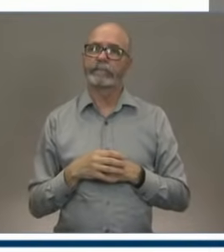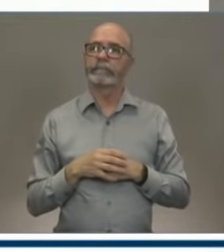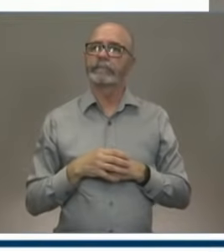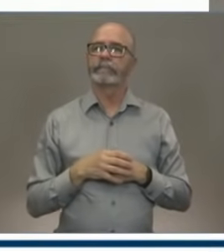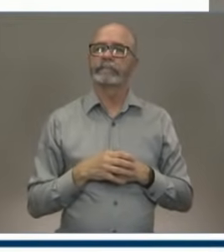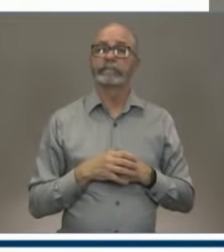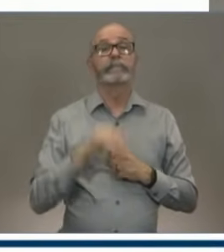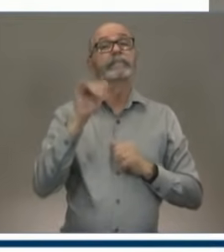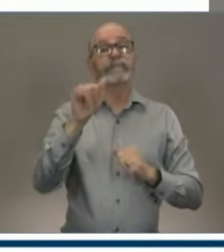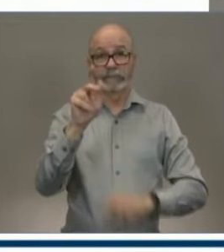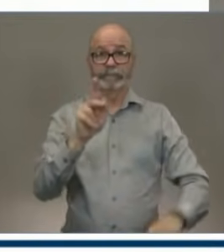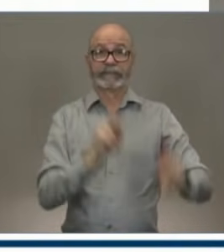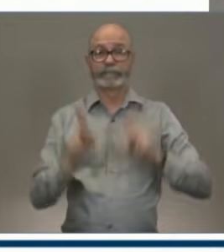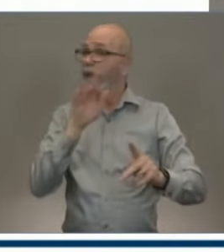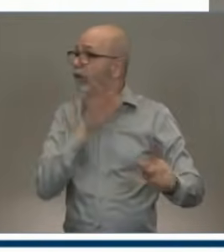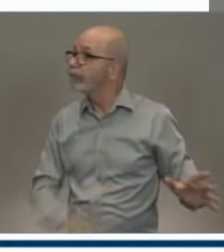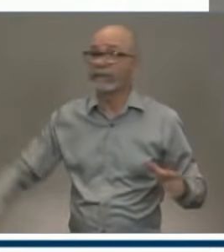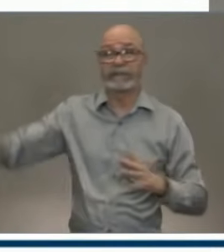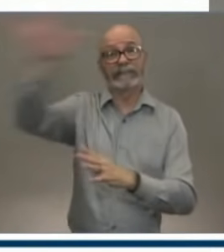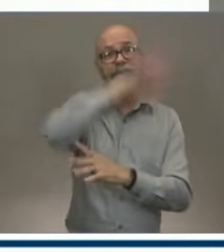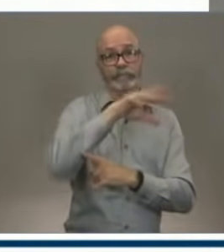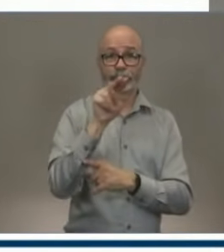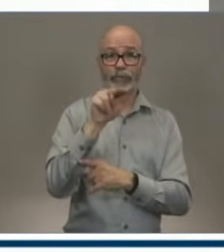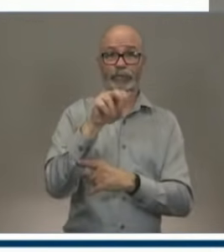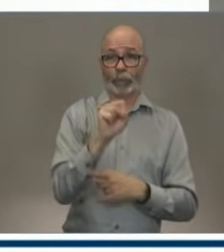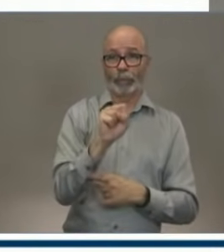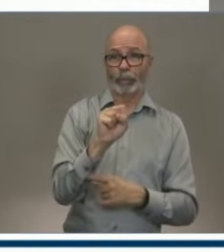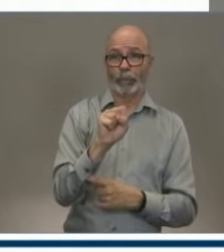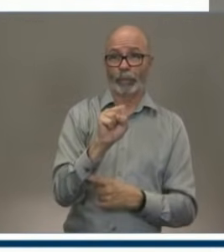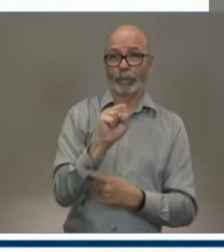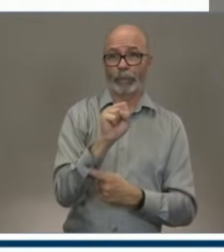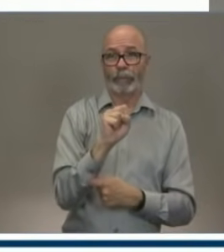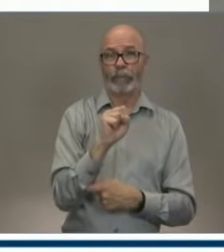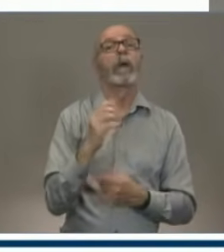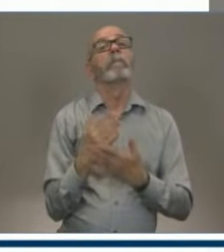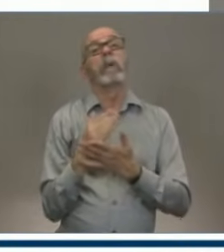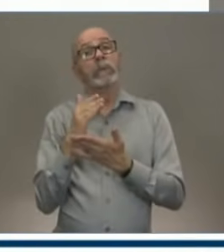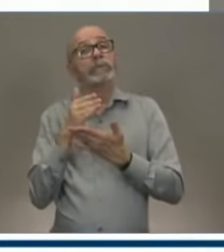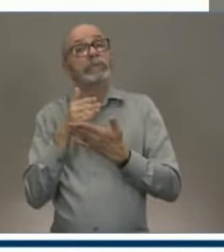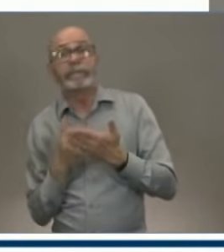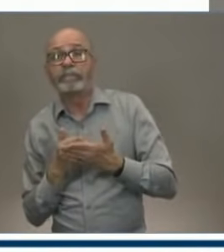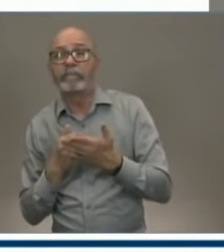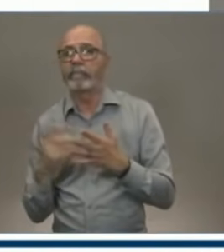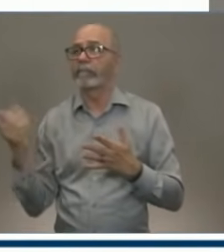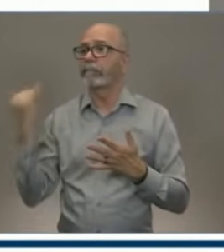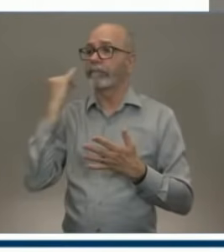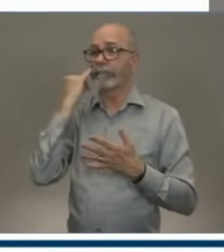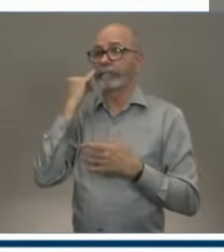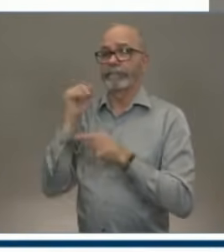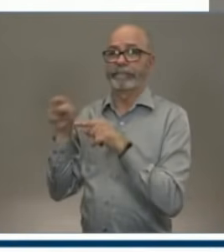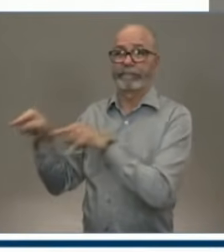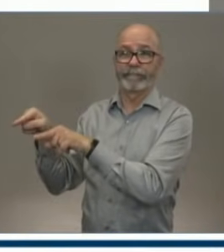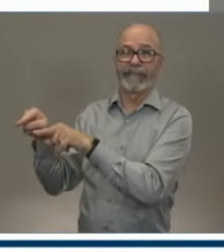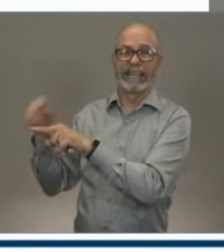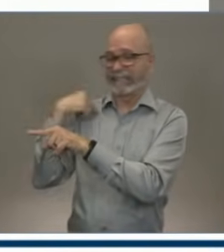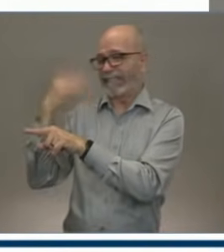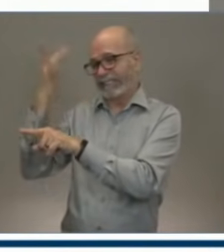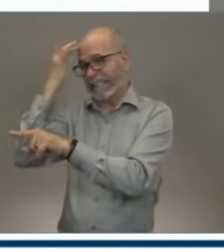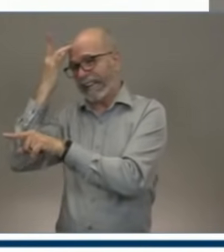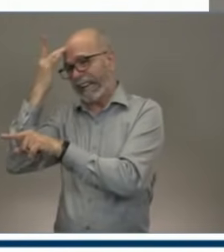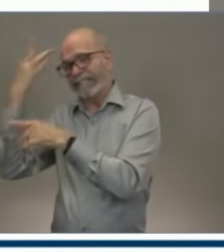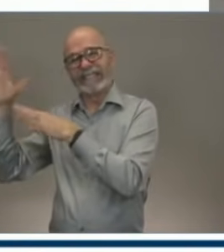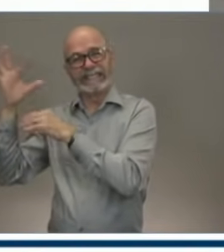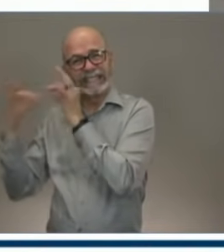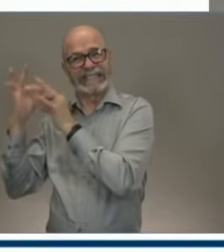we have both our symptomatic and asymptomatic testing streams available at the primary assessment centers, and those